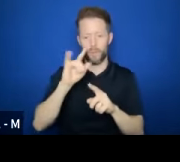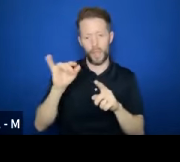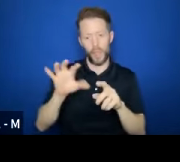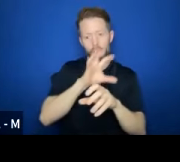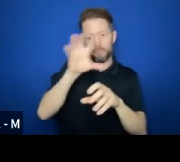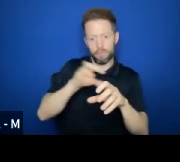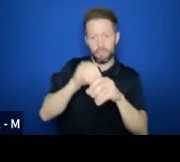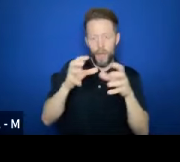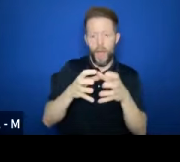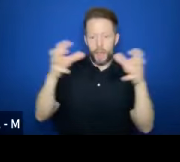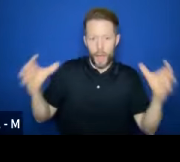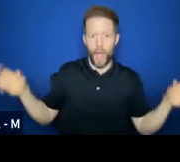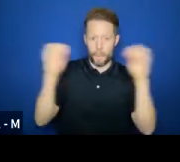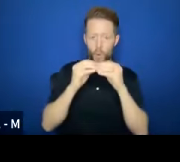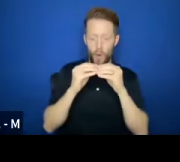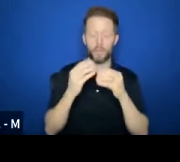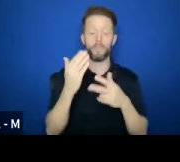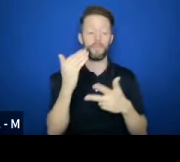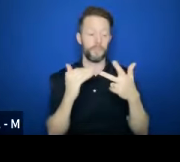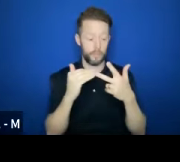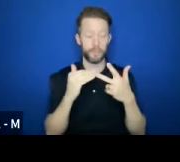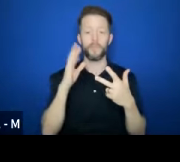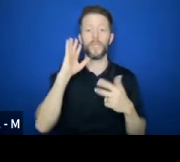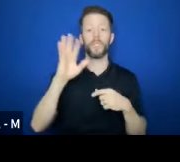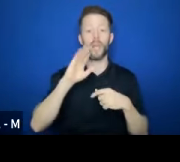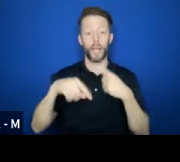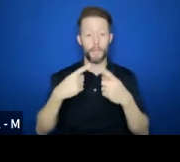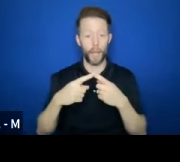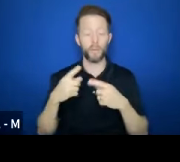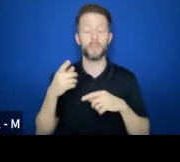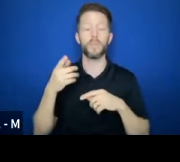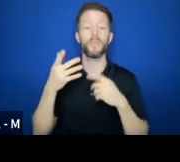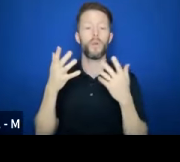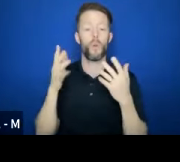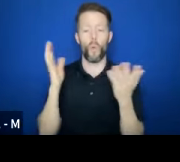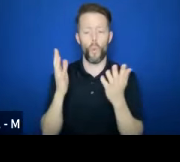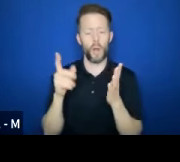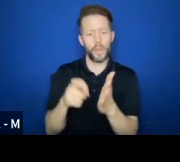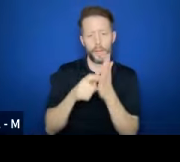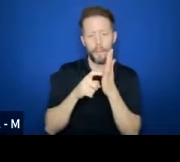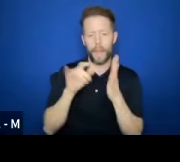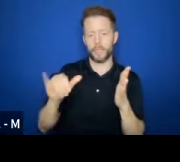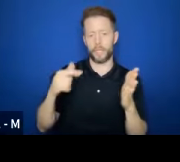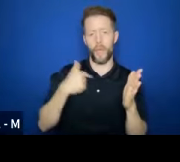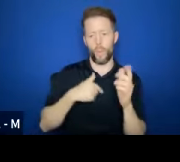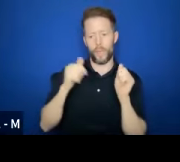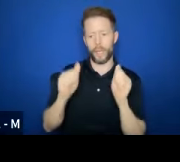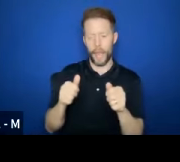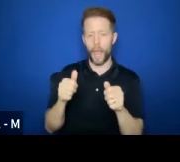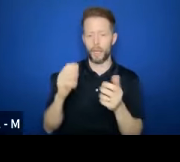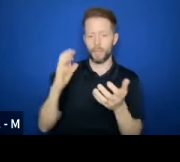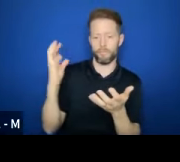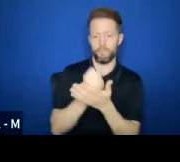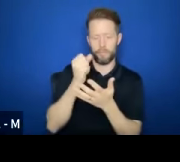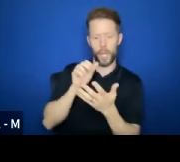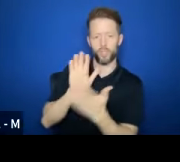than that. So we're going to zoom out for a second and then talk a bit about what are the spectrum of demands that we might be able to engage with that would